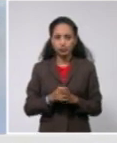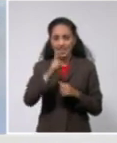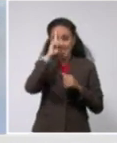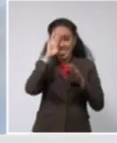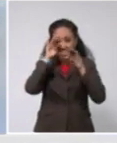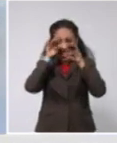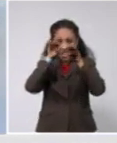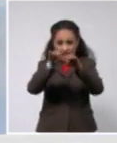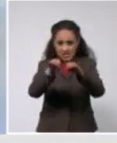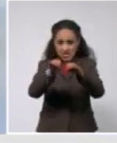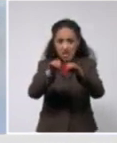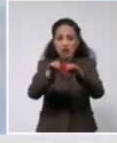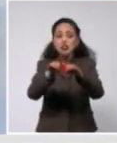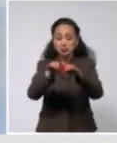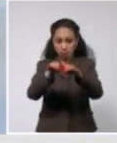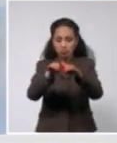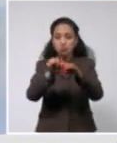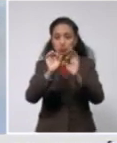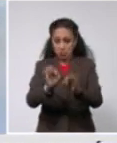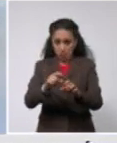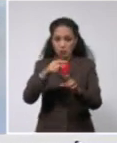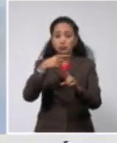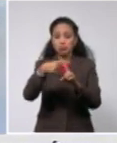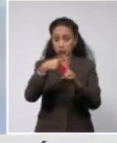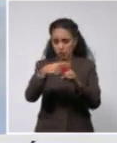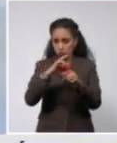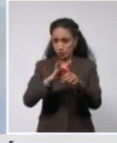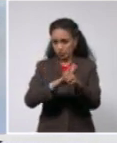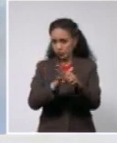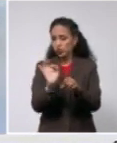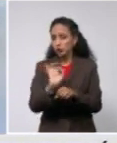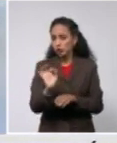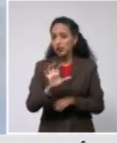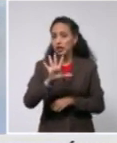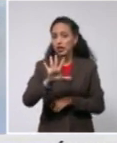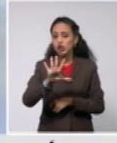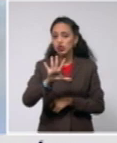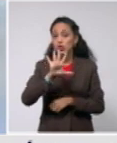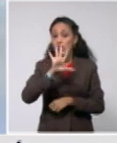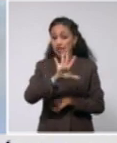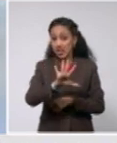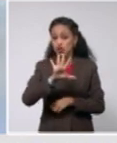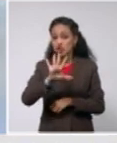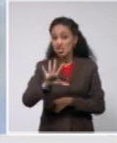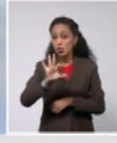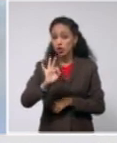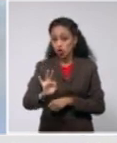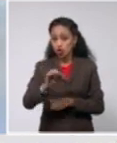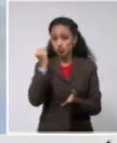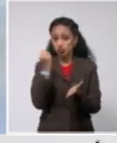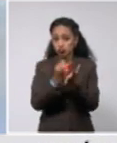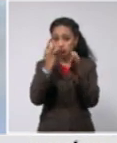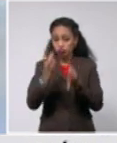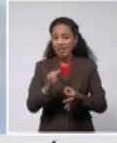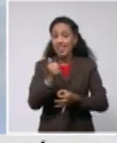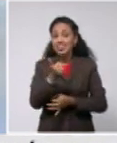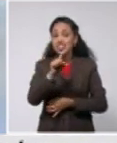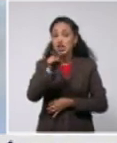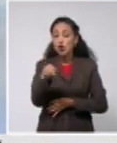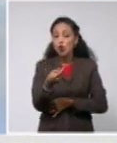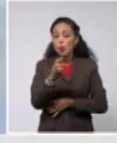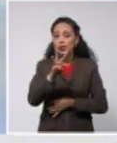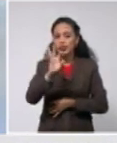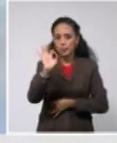558, or 10.3%, are active hospitalized cases. Of